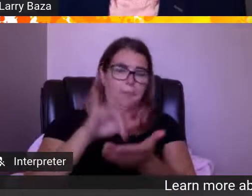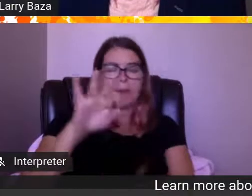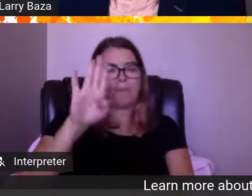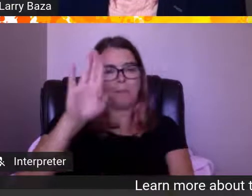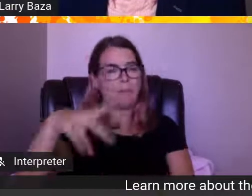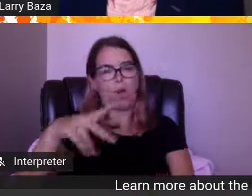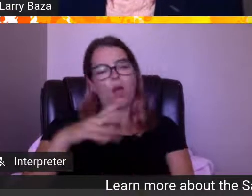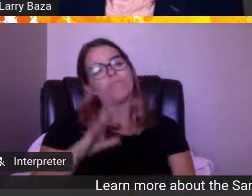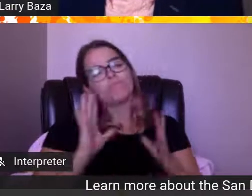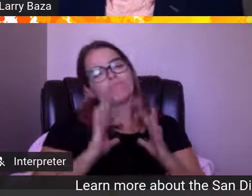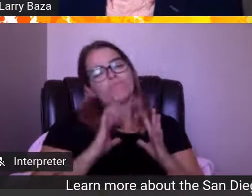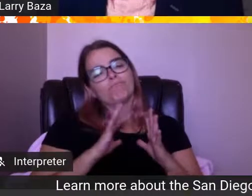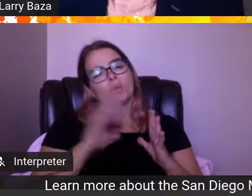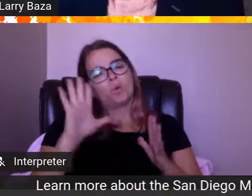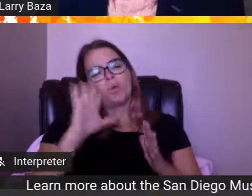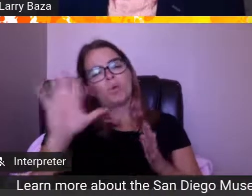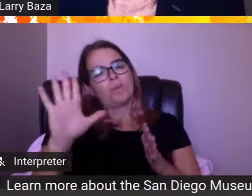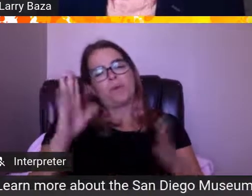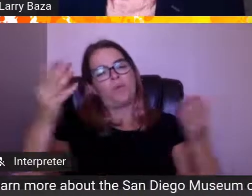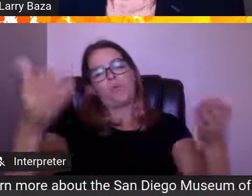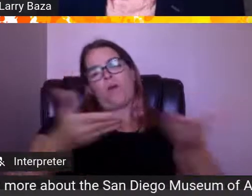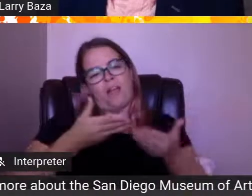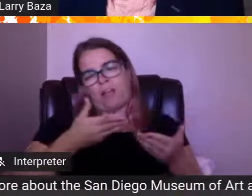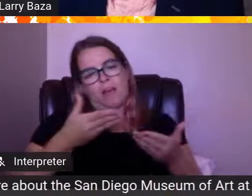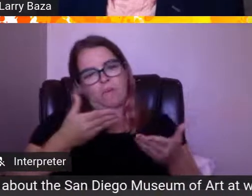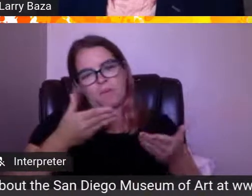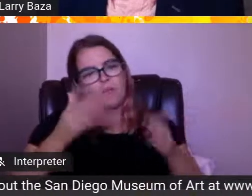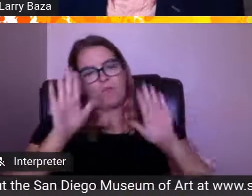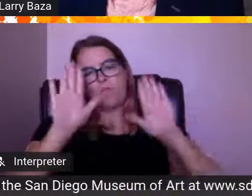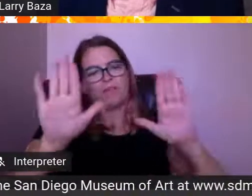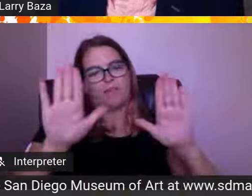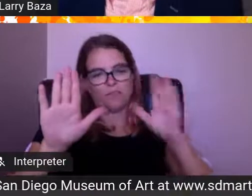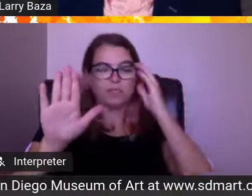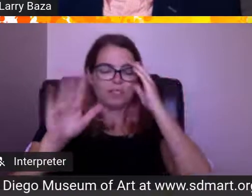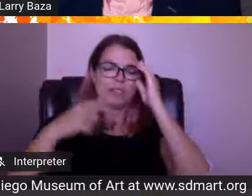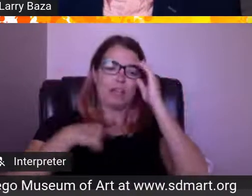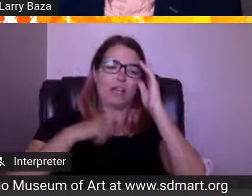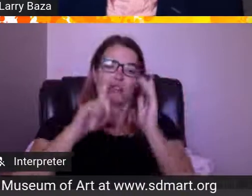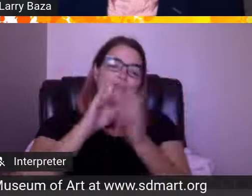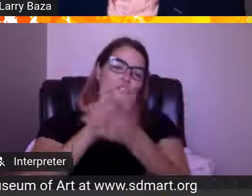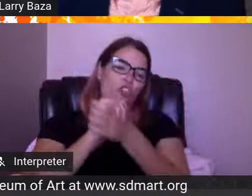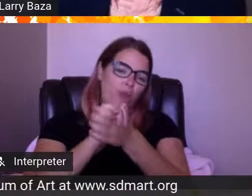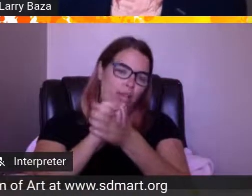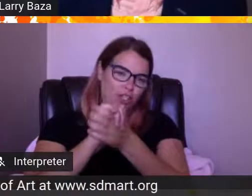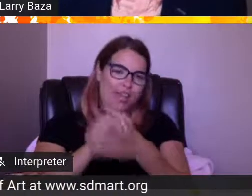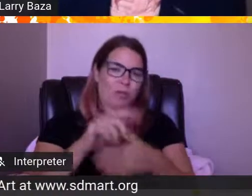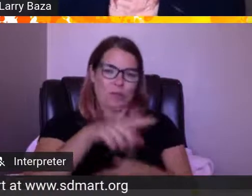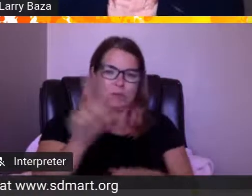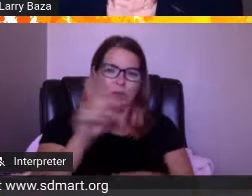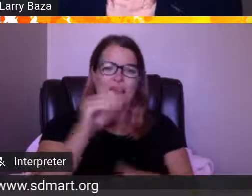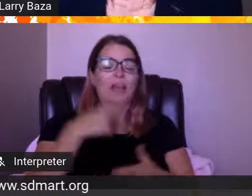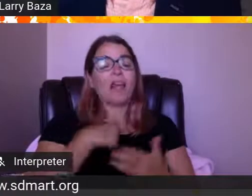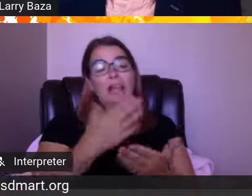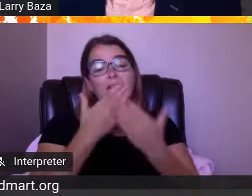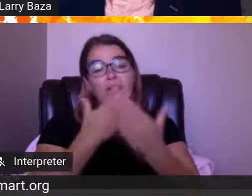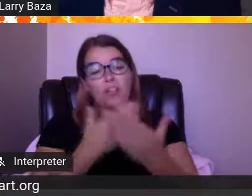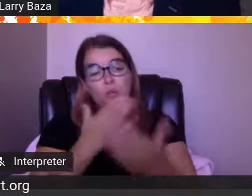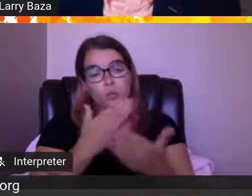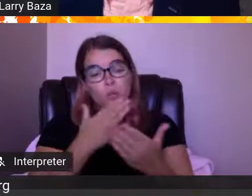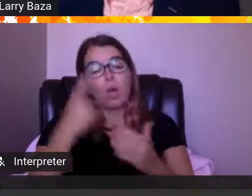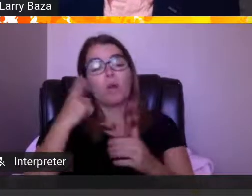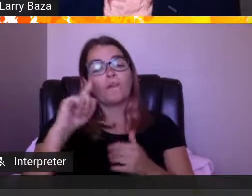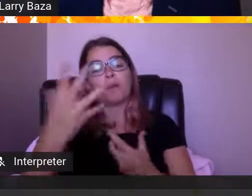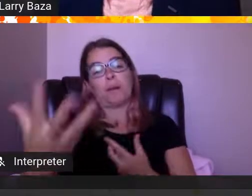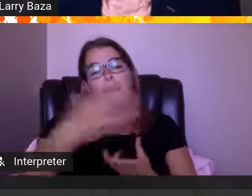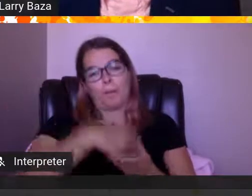so welcomed and so wonderful. So I congratulate you all, and I thank you for being a